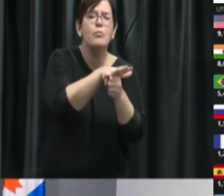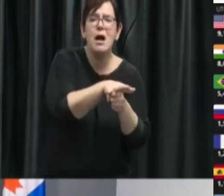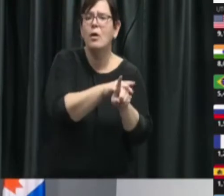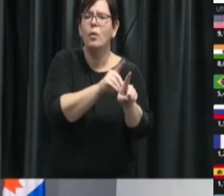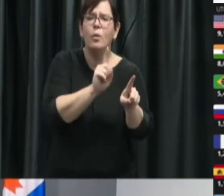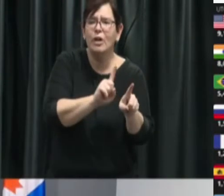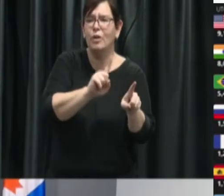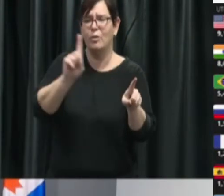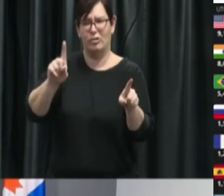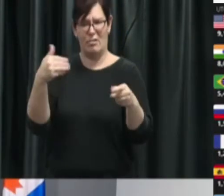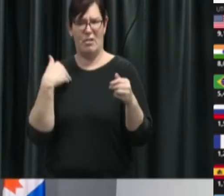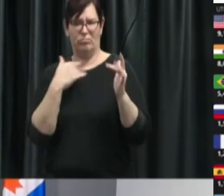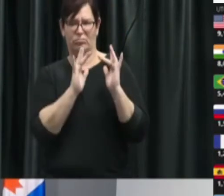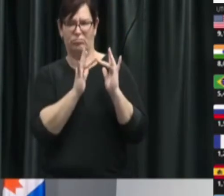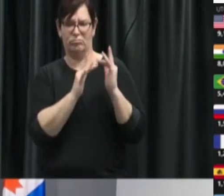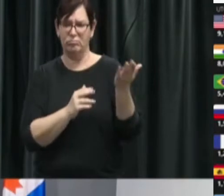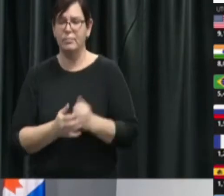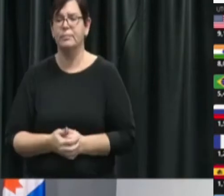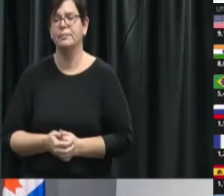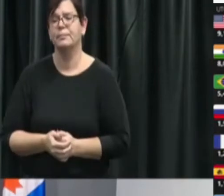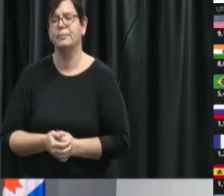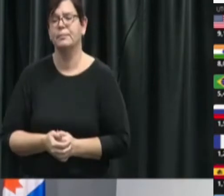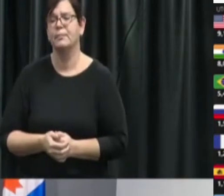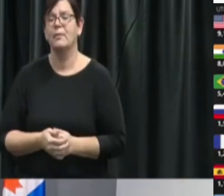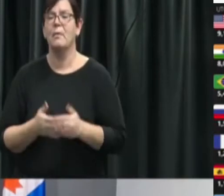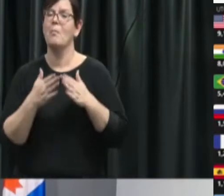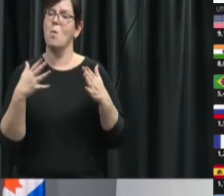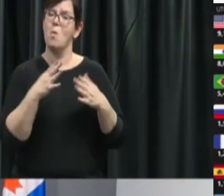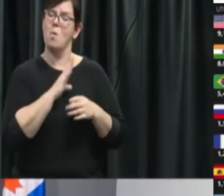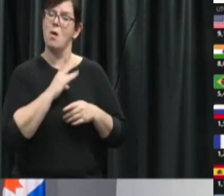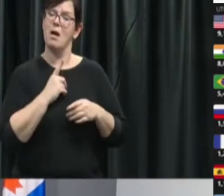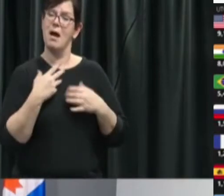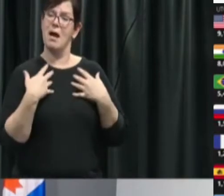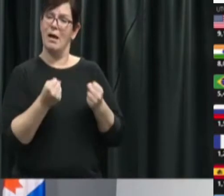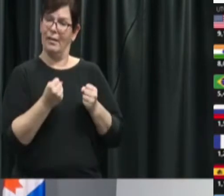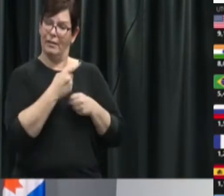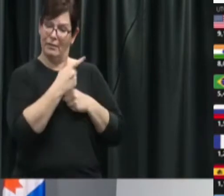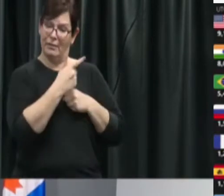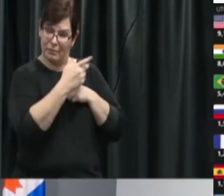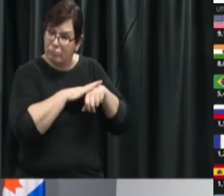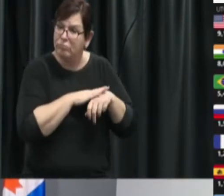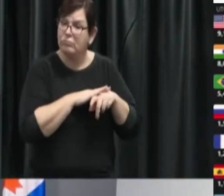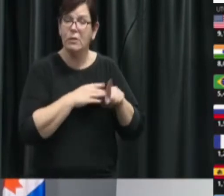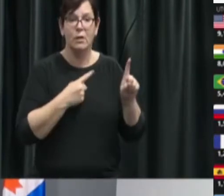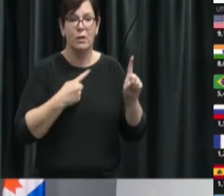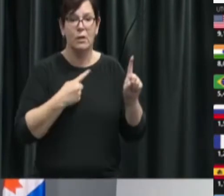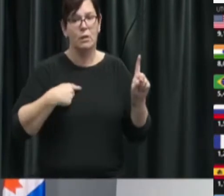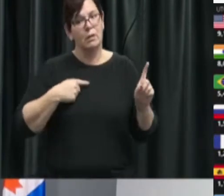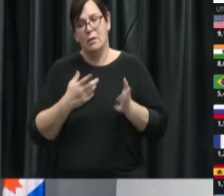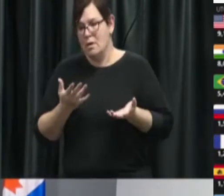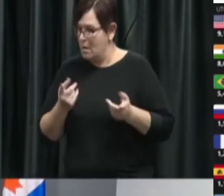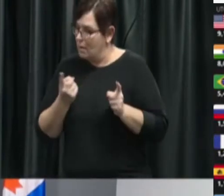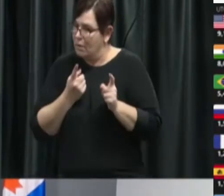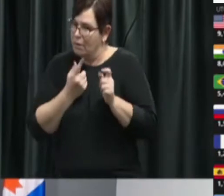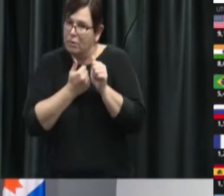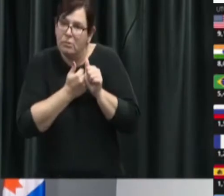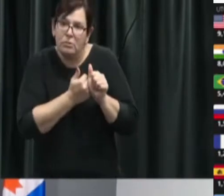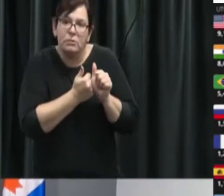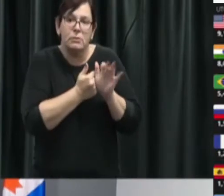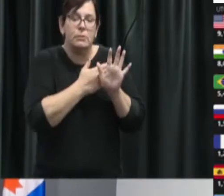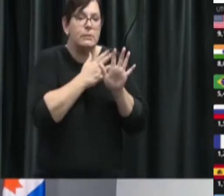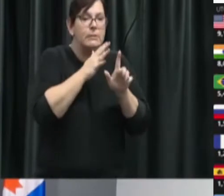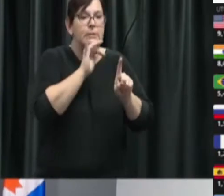from the Board of Health, we are actively working on upgrading and constantly improving that section of our website